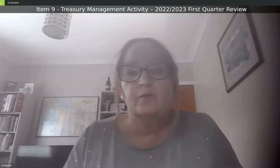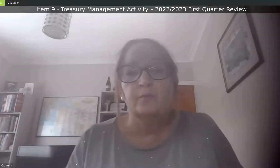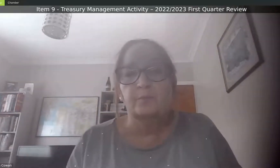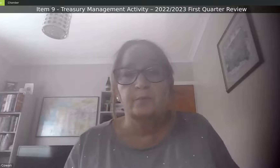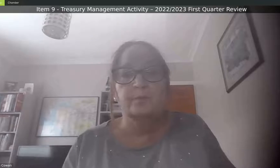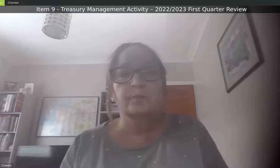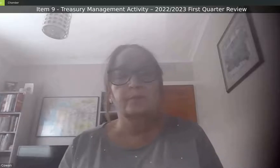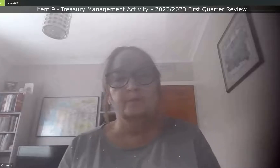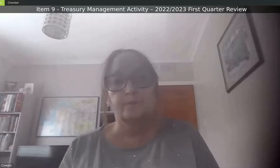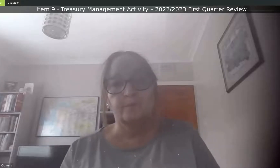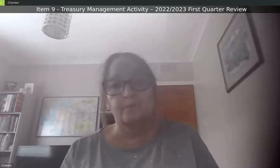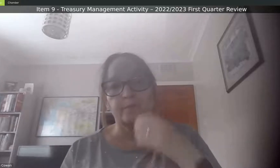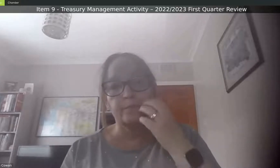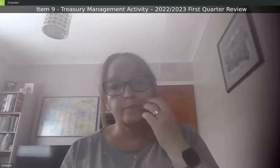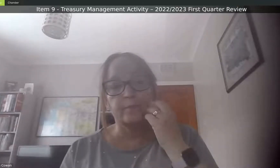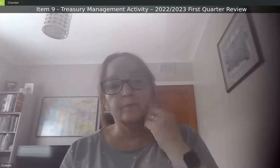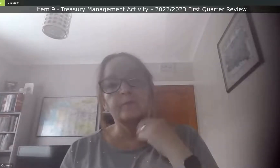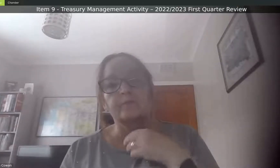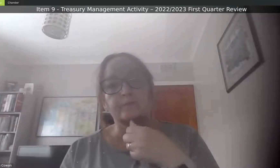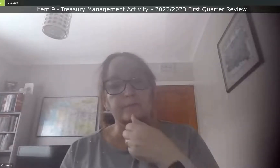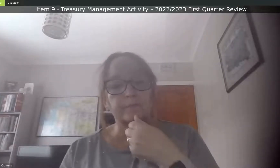Thank you.